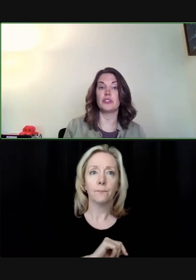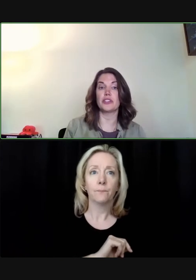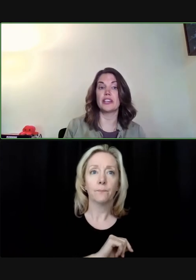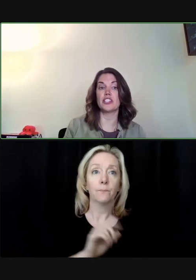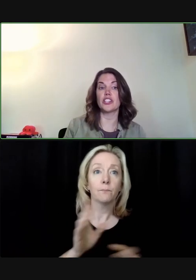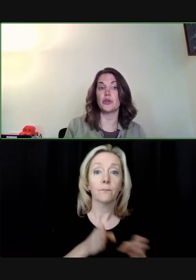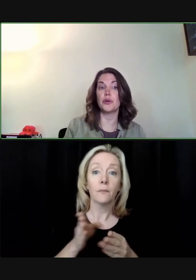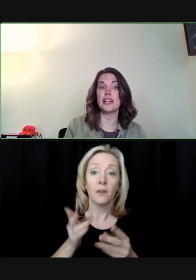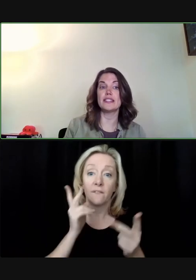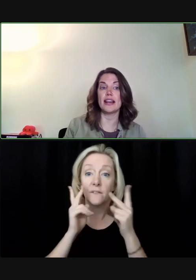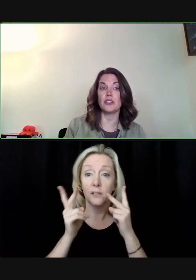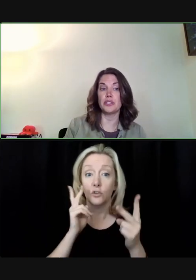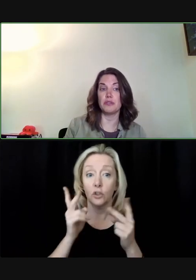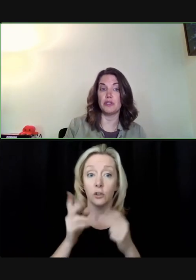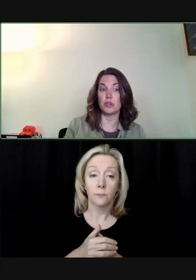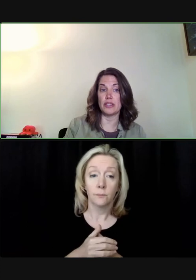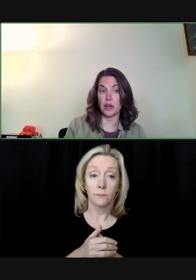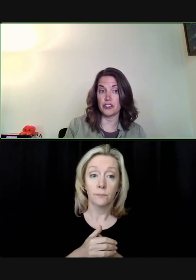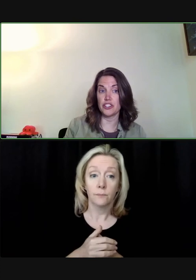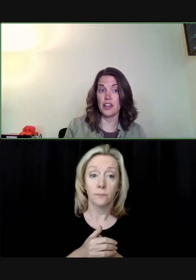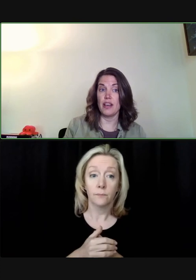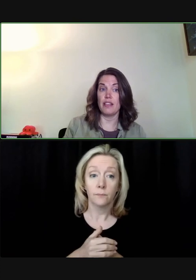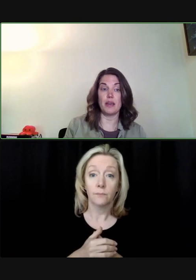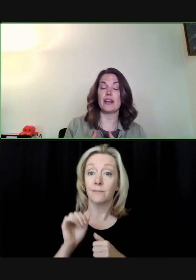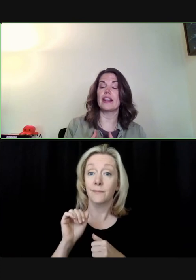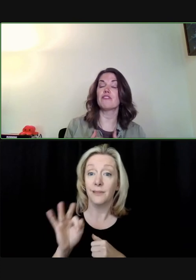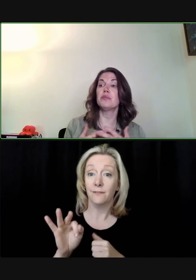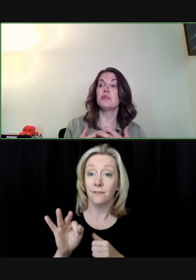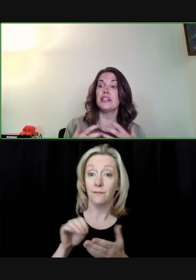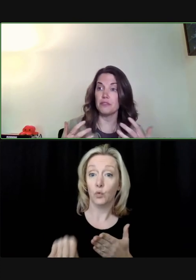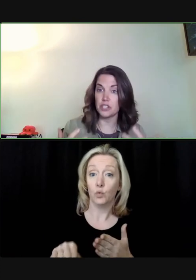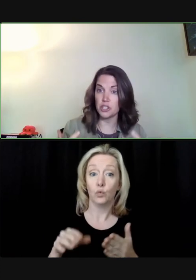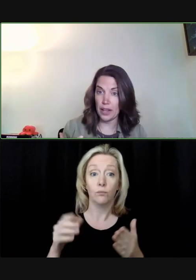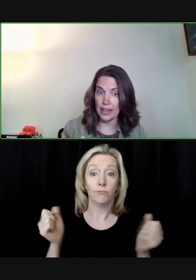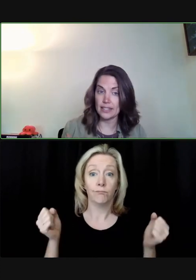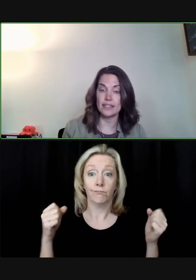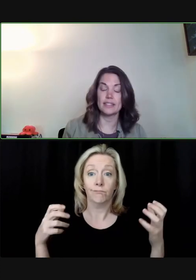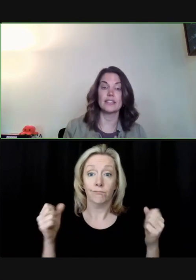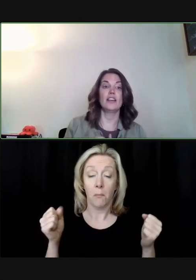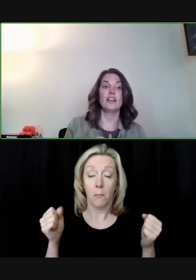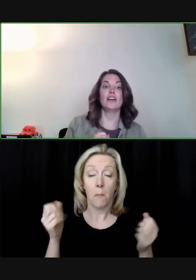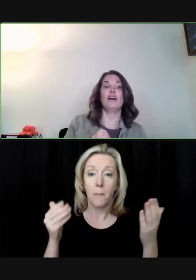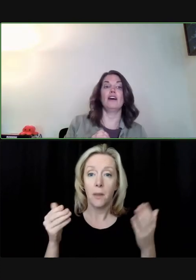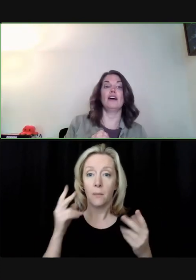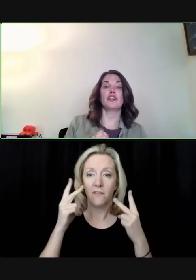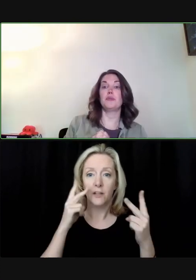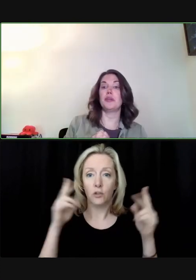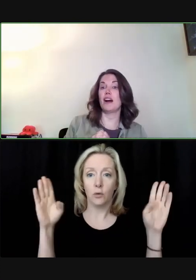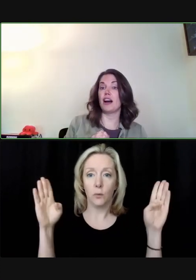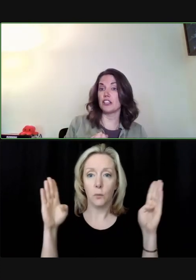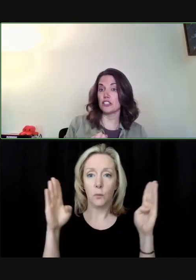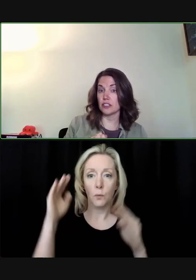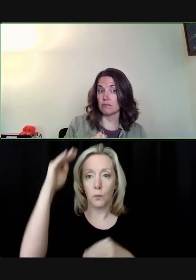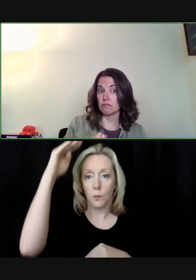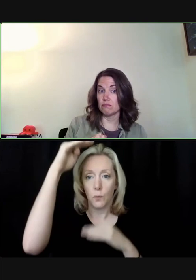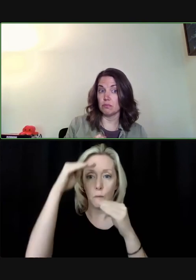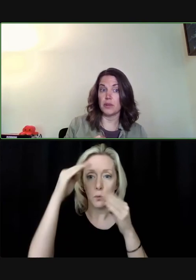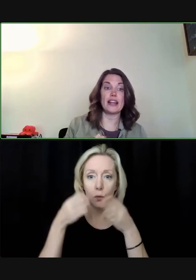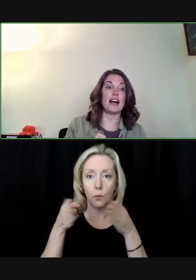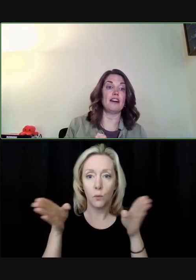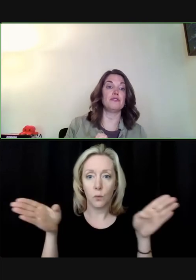Visual-wise, if we're looking at a child who is using visual language, they may not have complete visual access. Could be